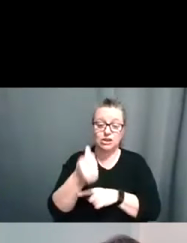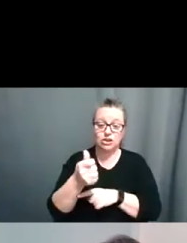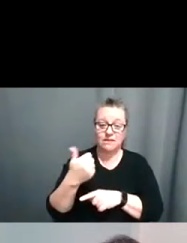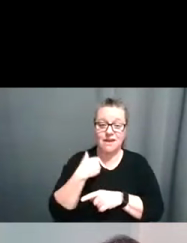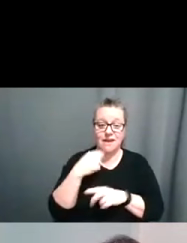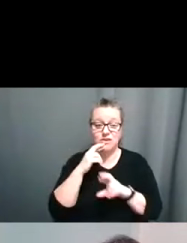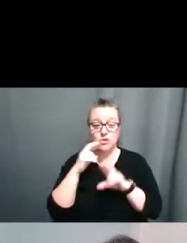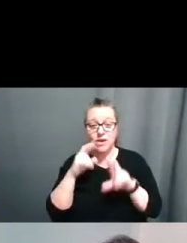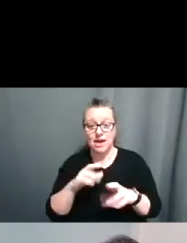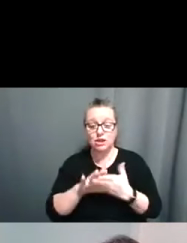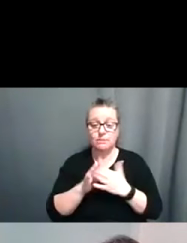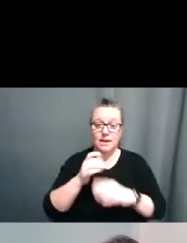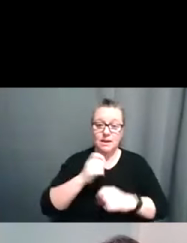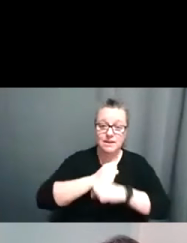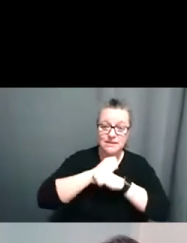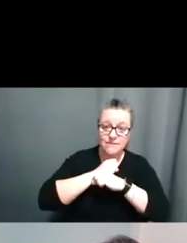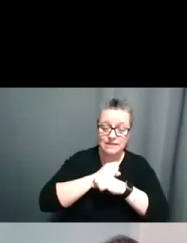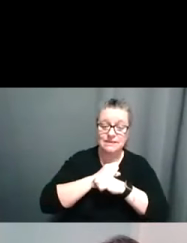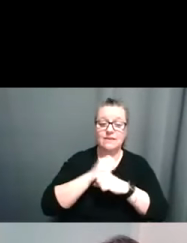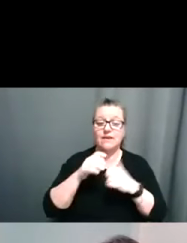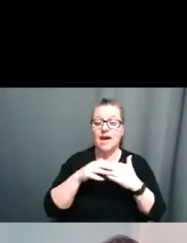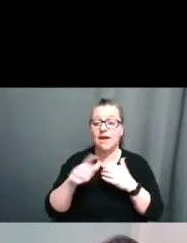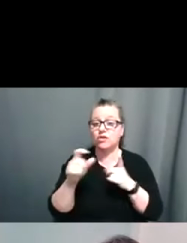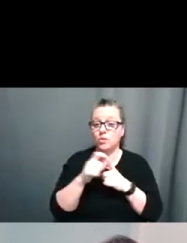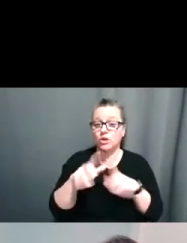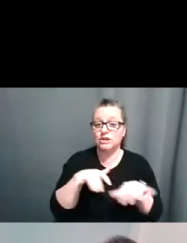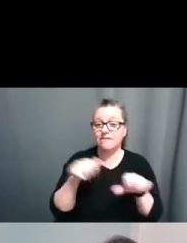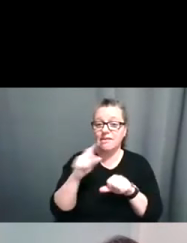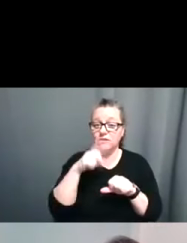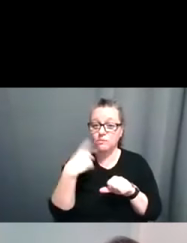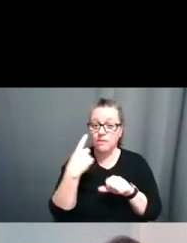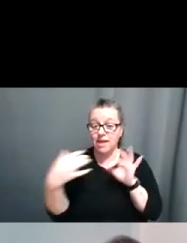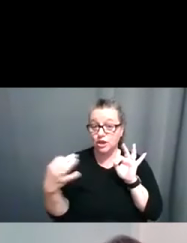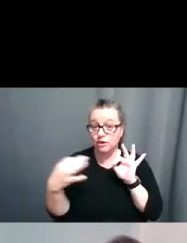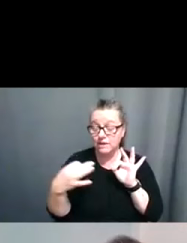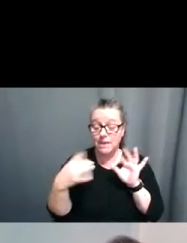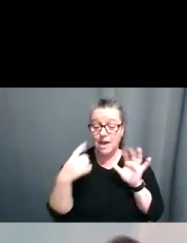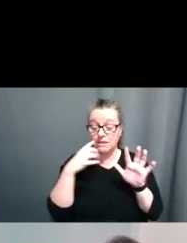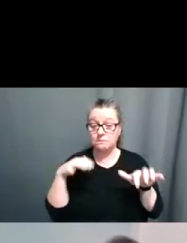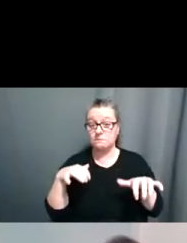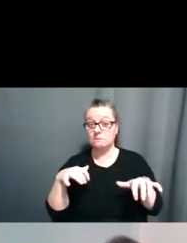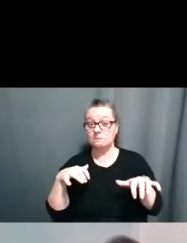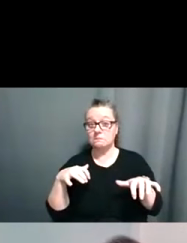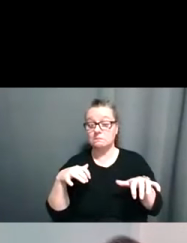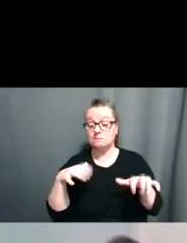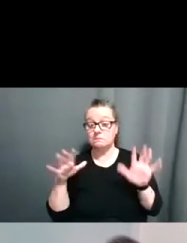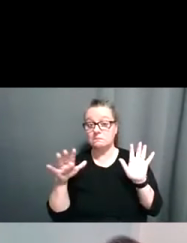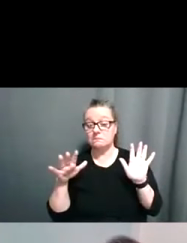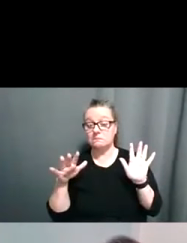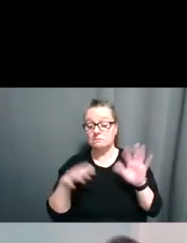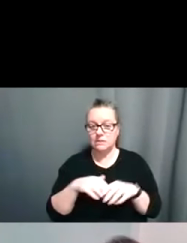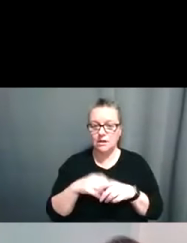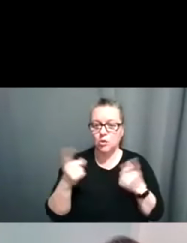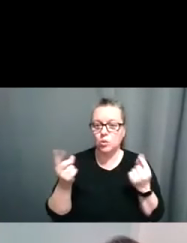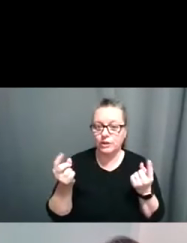reaction, getting defensive after the words have already left your mouth and your feedback giver is looking startled and shrinking in their seat, right? What do